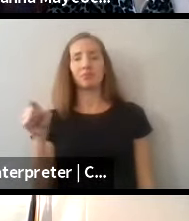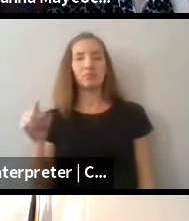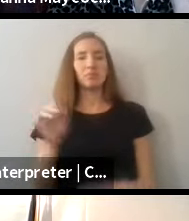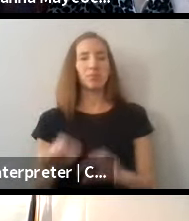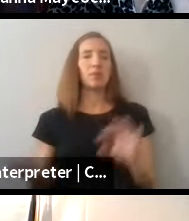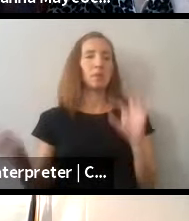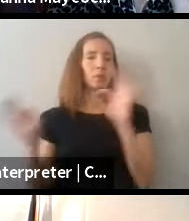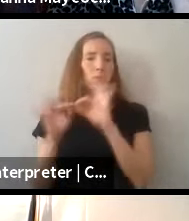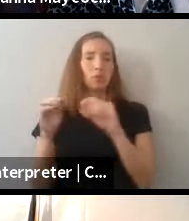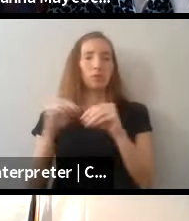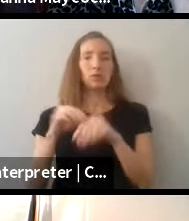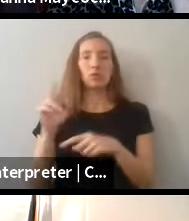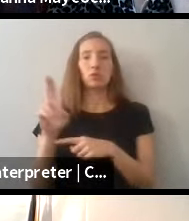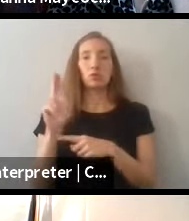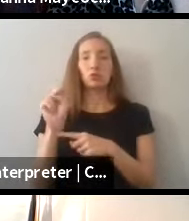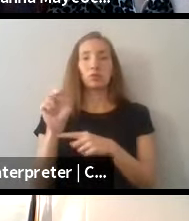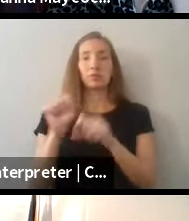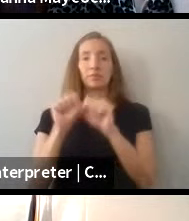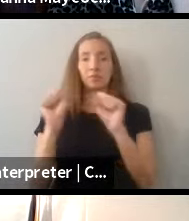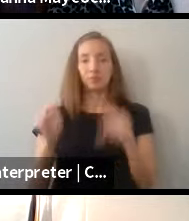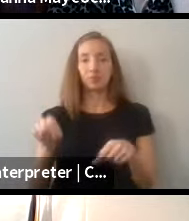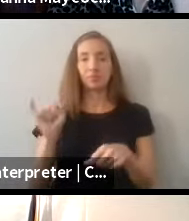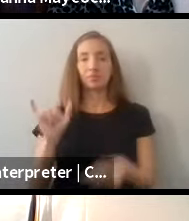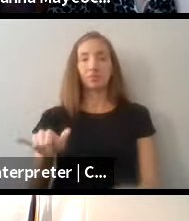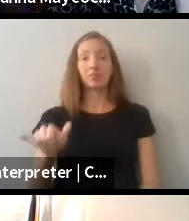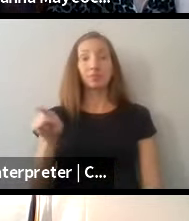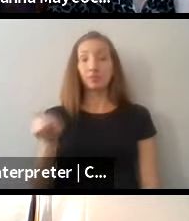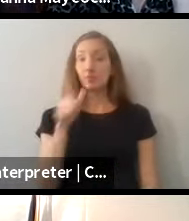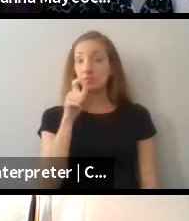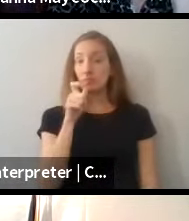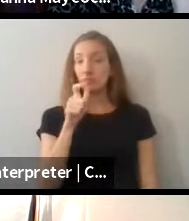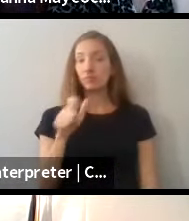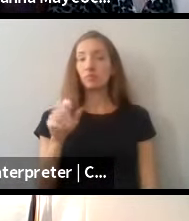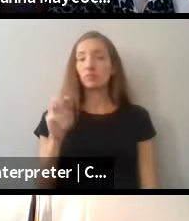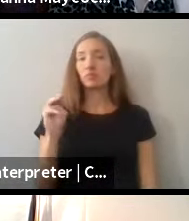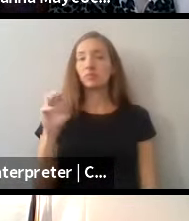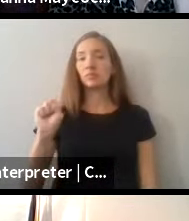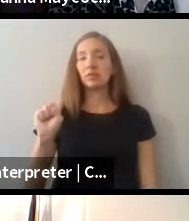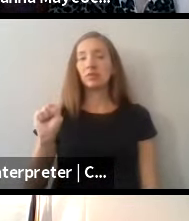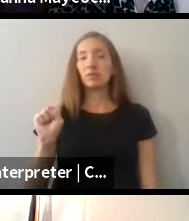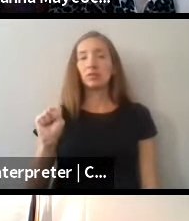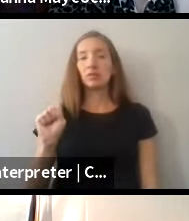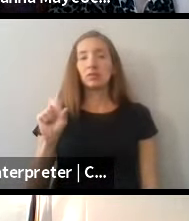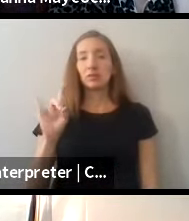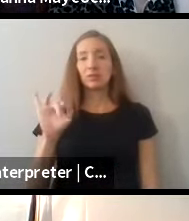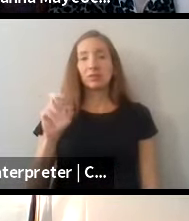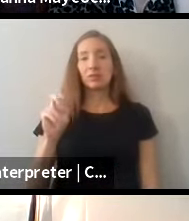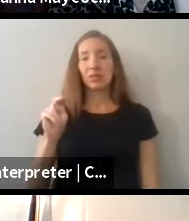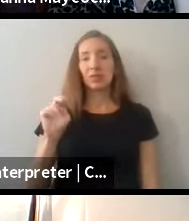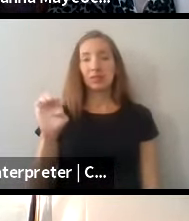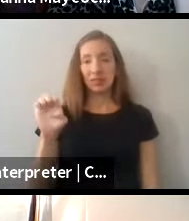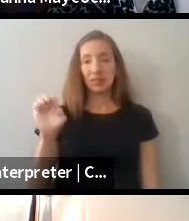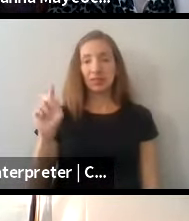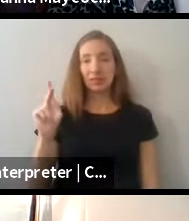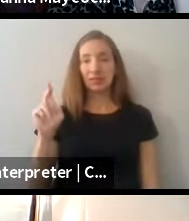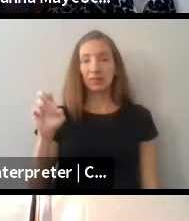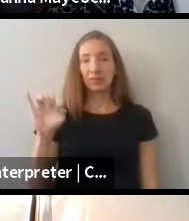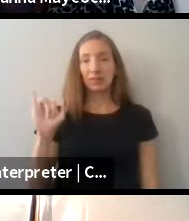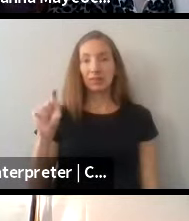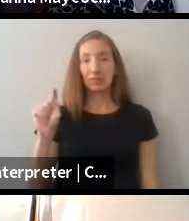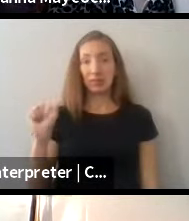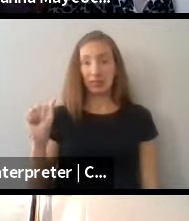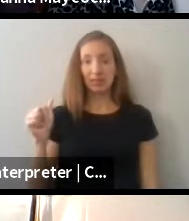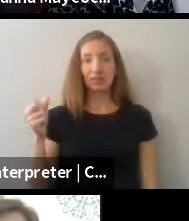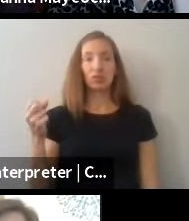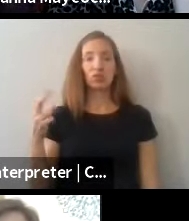is to Ms. Diane Keita. She is the UN Assistant Secretary General and Deputy Executive